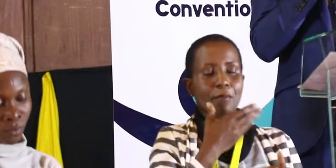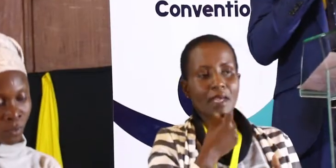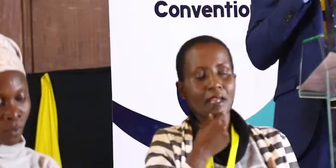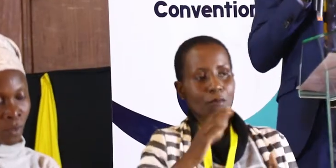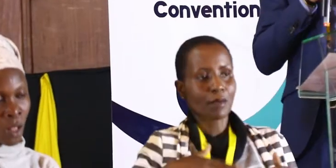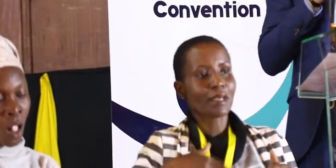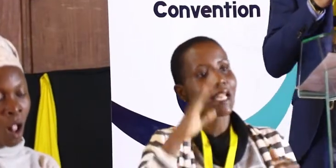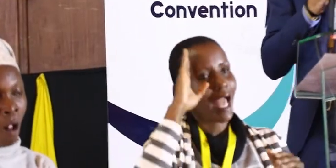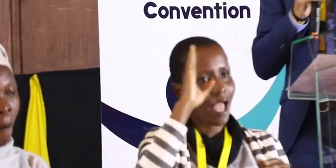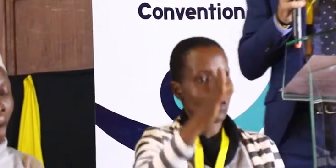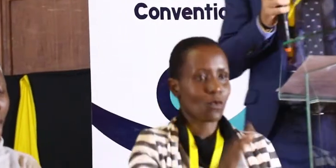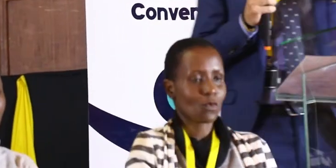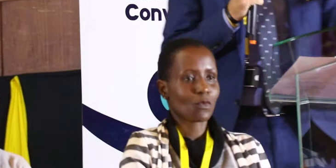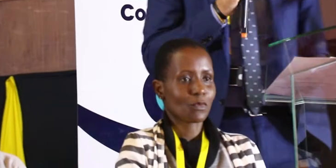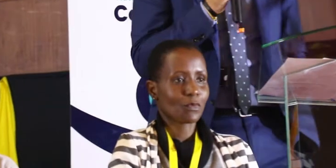Hamjambo.